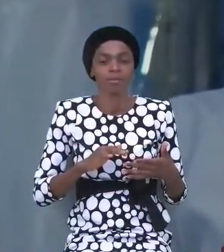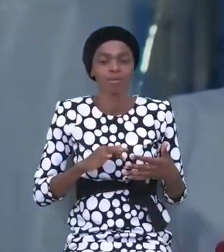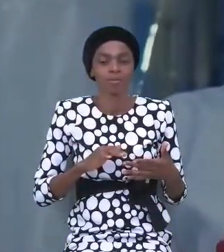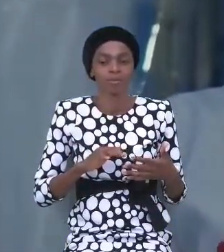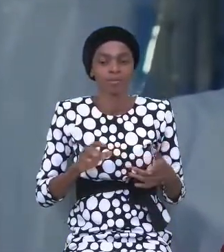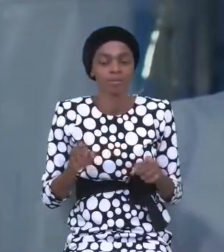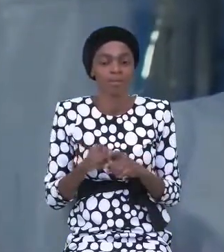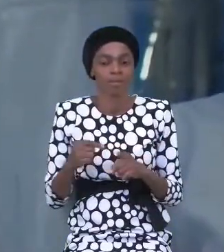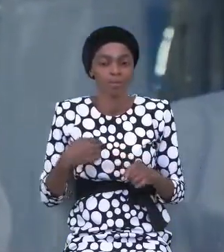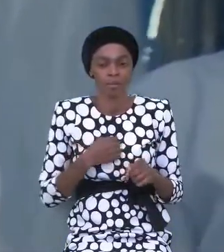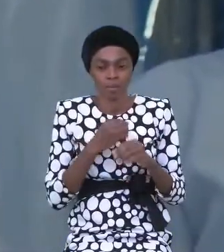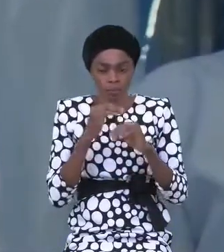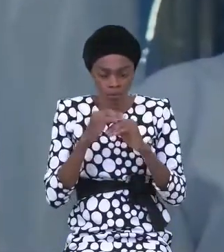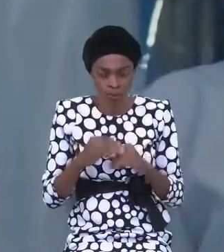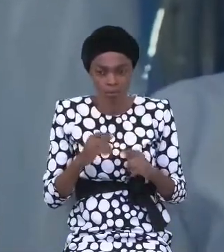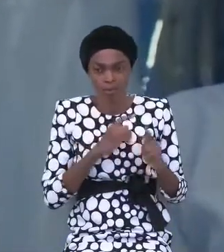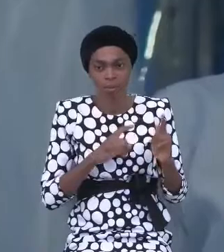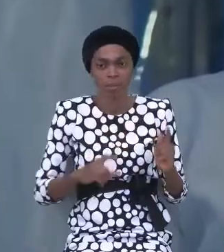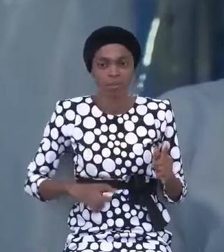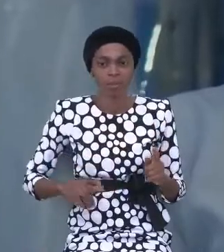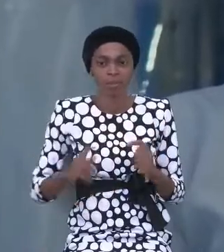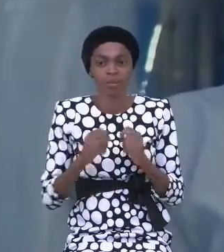as we worship the Lord together.